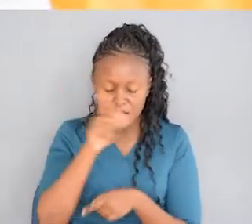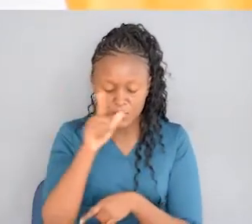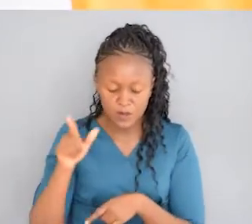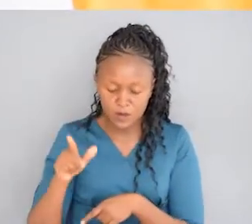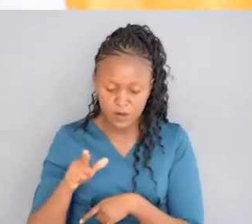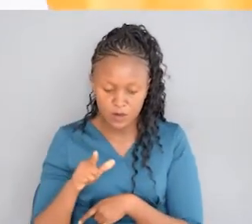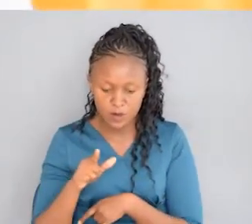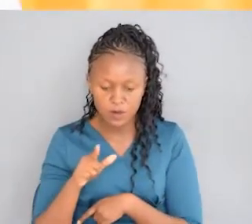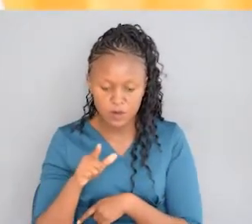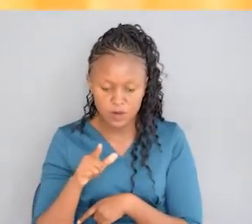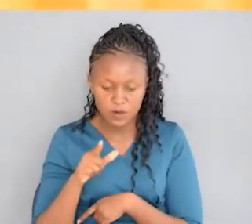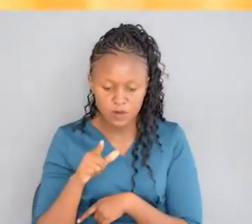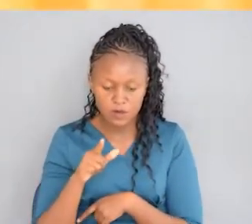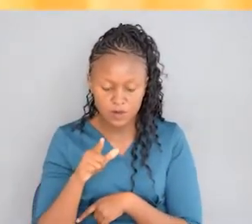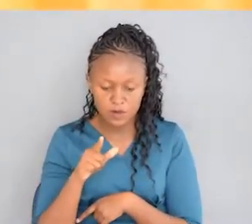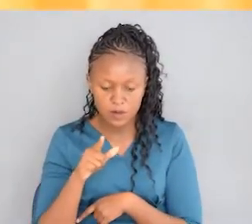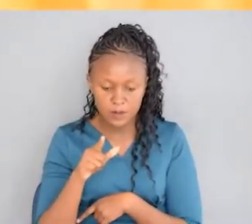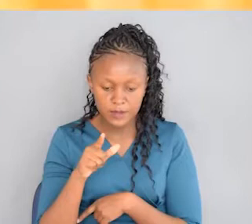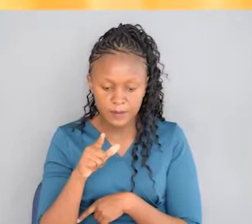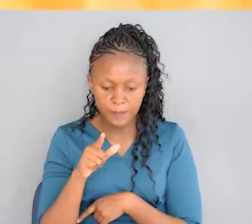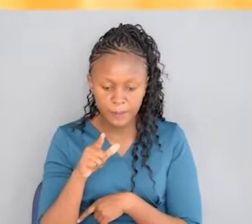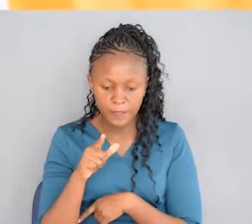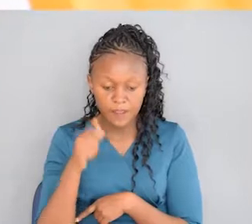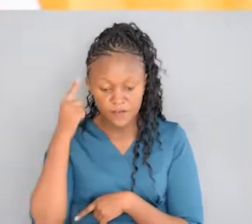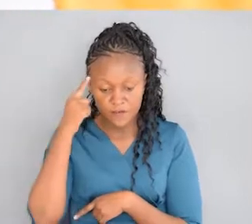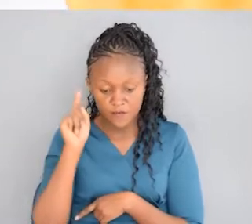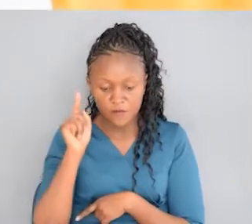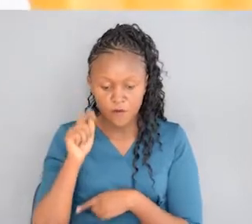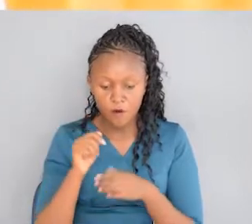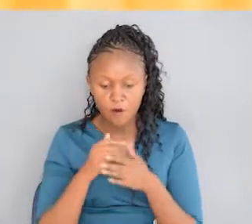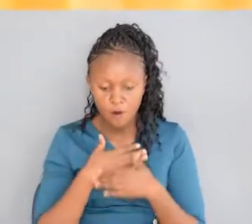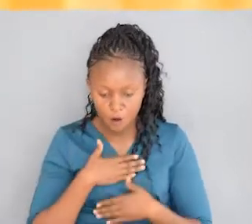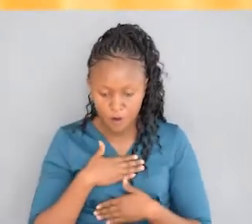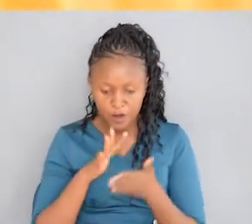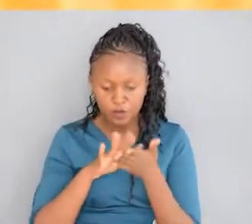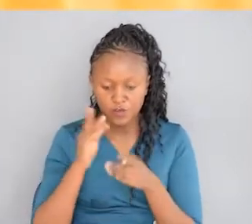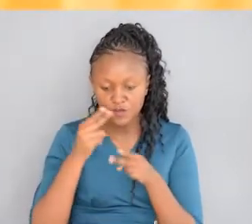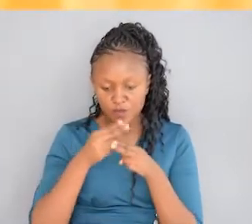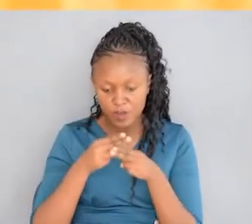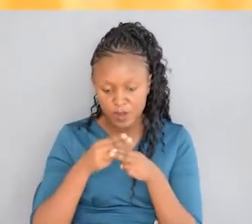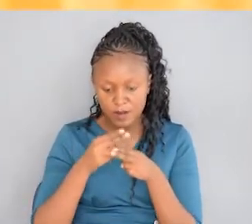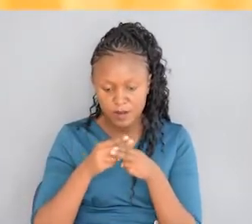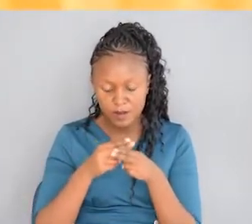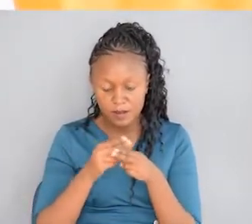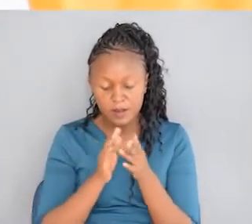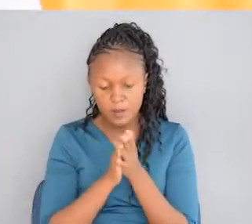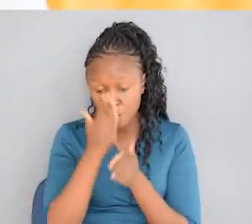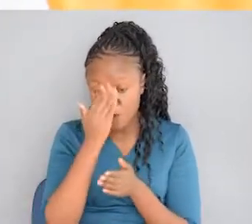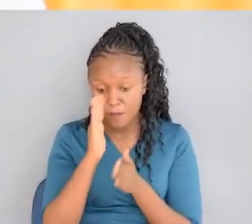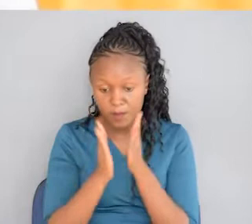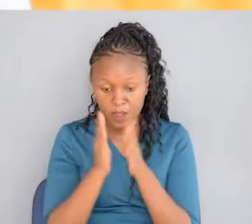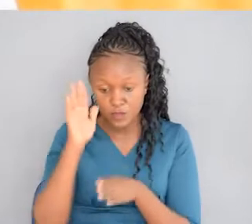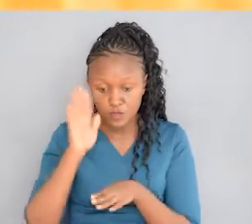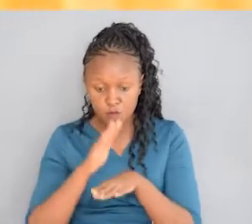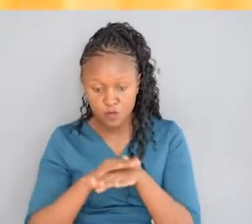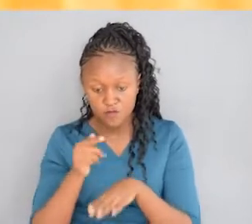families. Come, Lord, let your presence reign in our transport system, O Lord, for the honor and glory of thy name. For you have always meant the good and the best